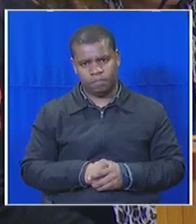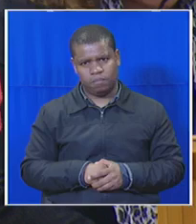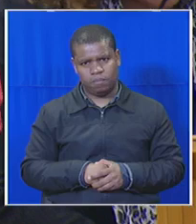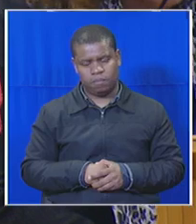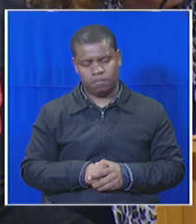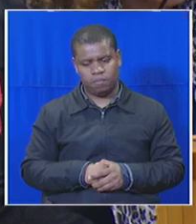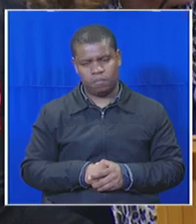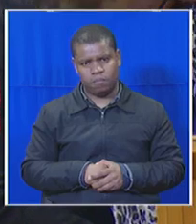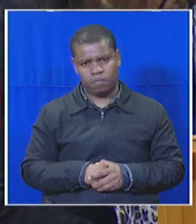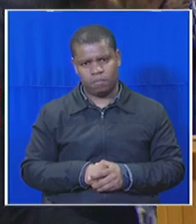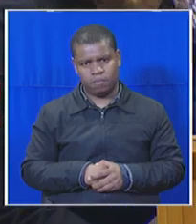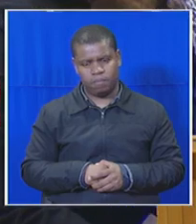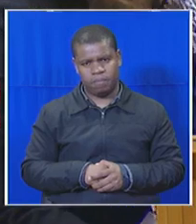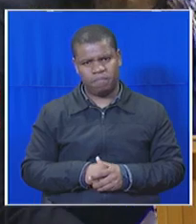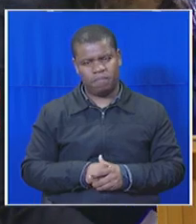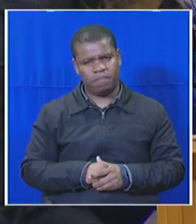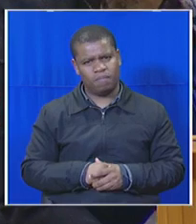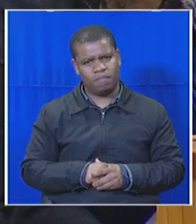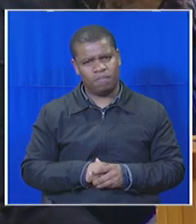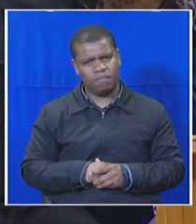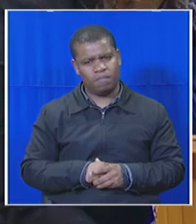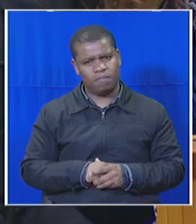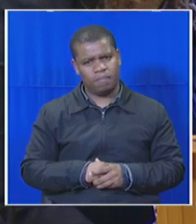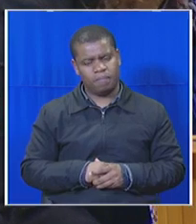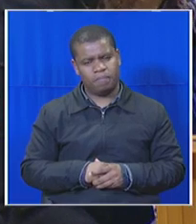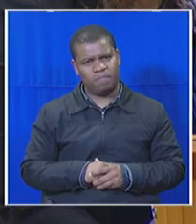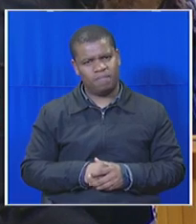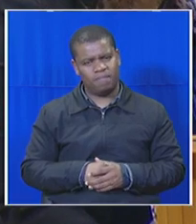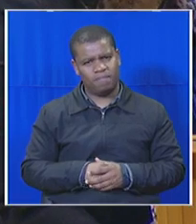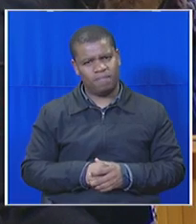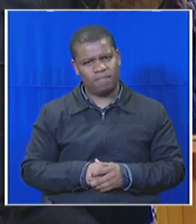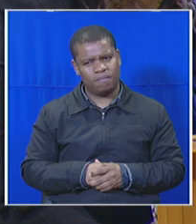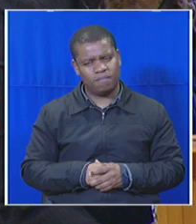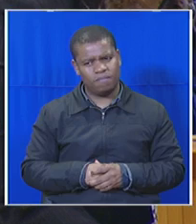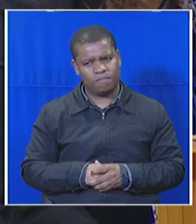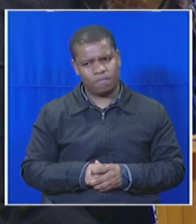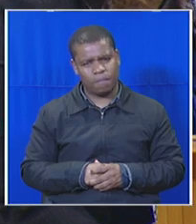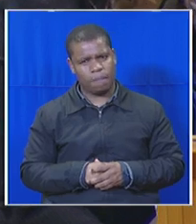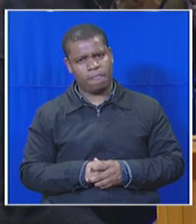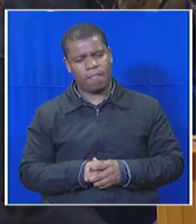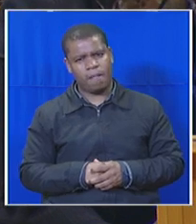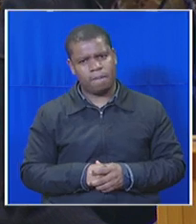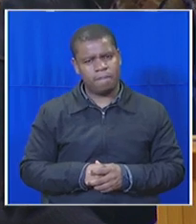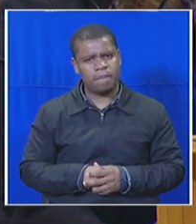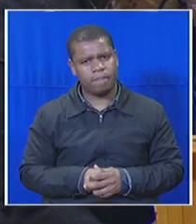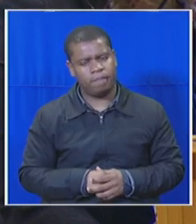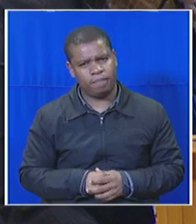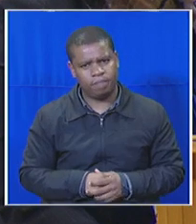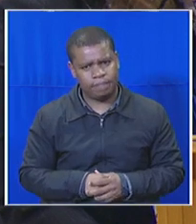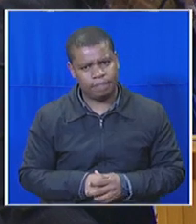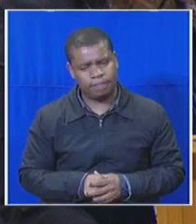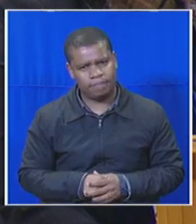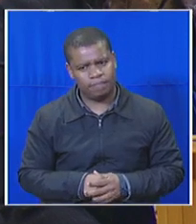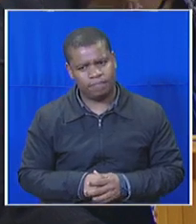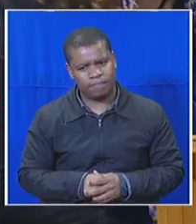erinyana sase-King Shaka. Abantu kuyimanje abanayo indawo yokuhlala, neimoto zabo akuvumelekile ukuthi